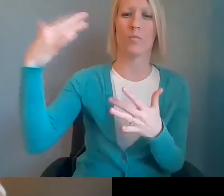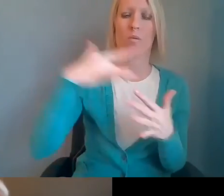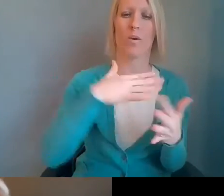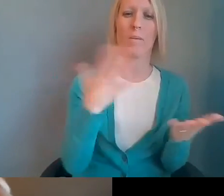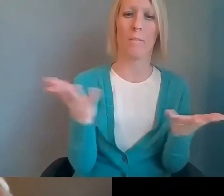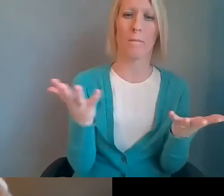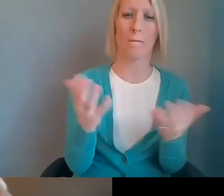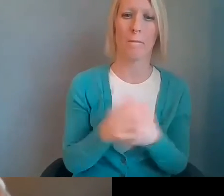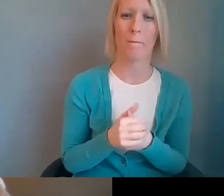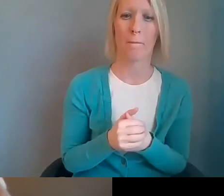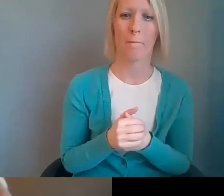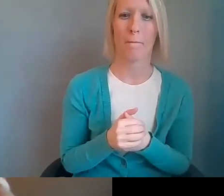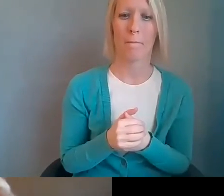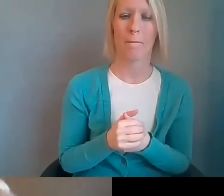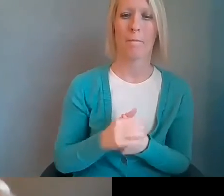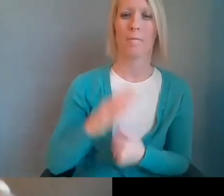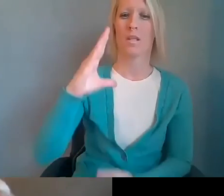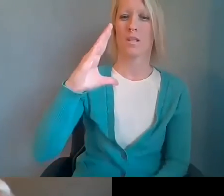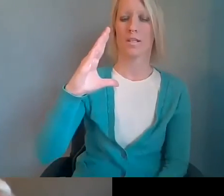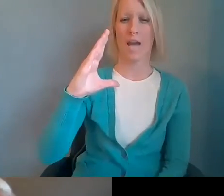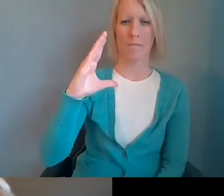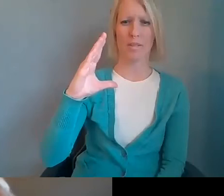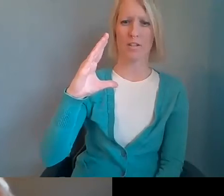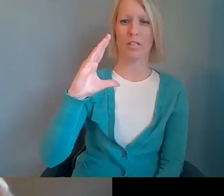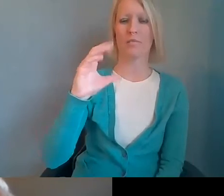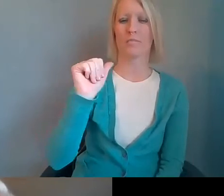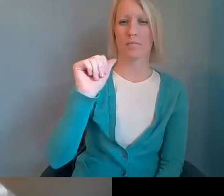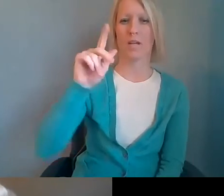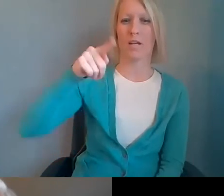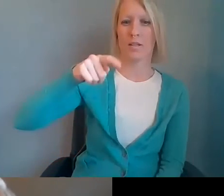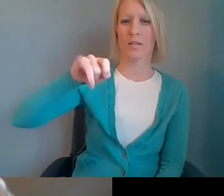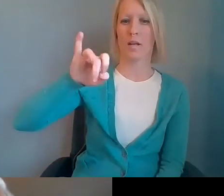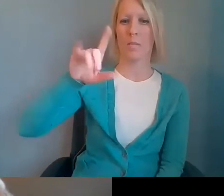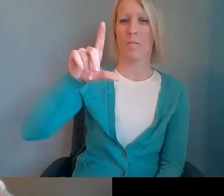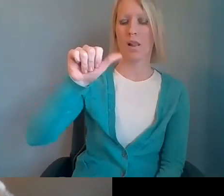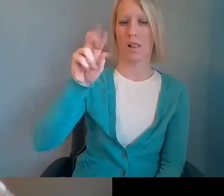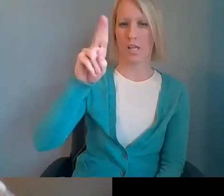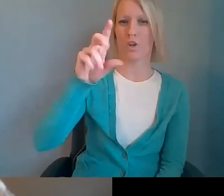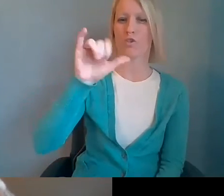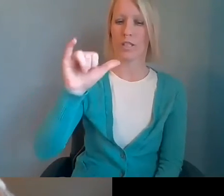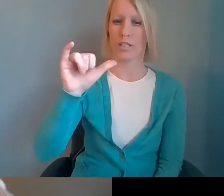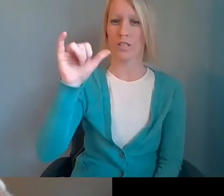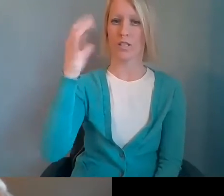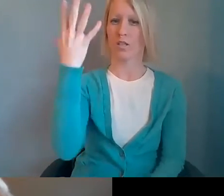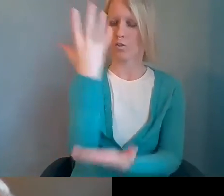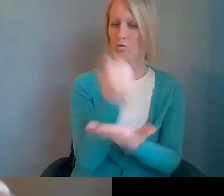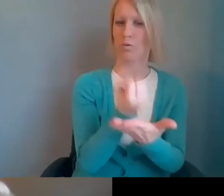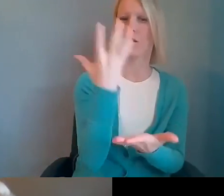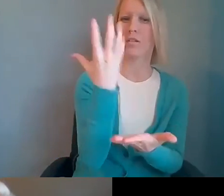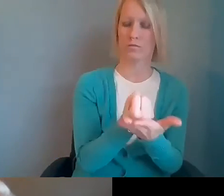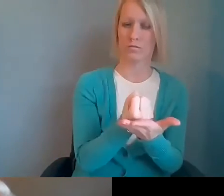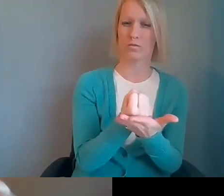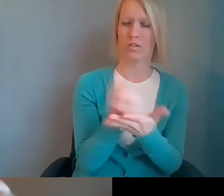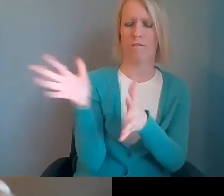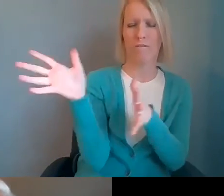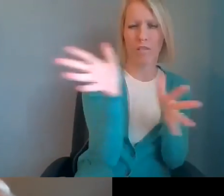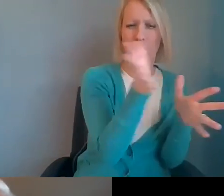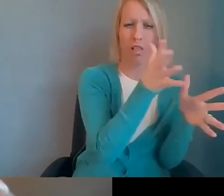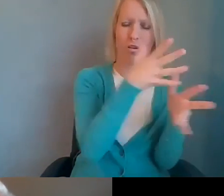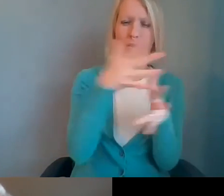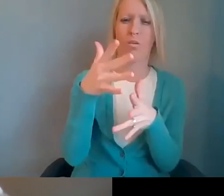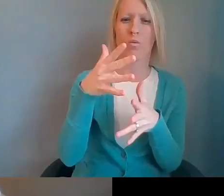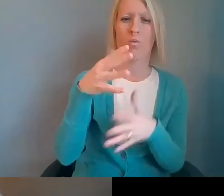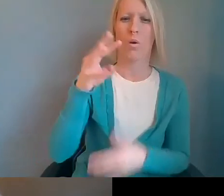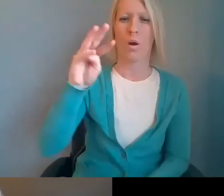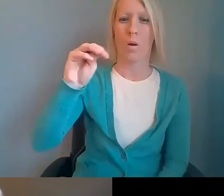It's flowed by what? Capillary. Capillary? Yes. So it's a flow of molecules.